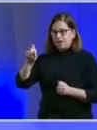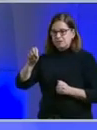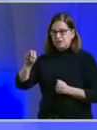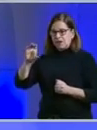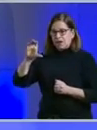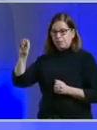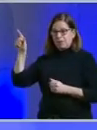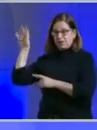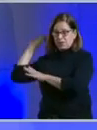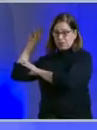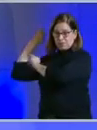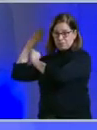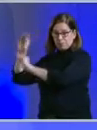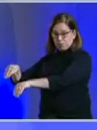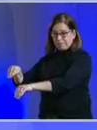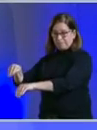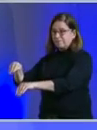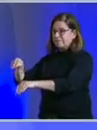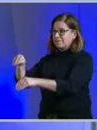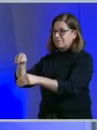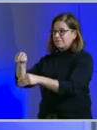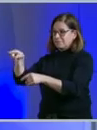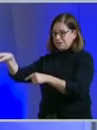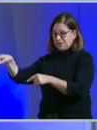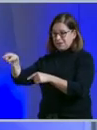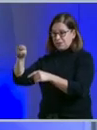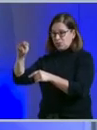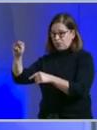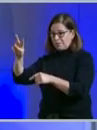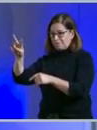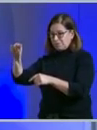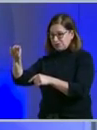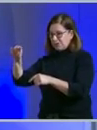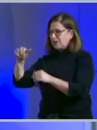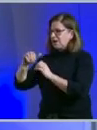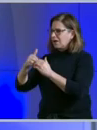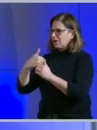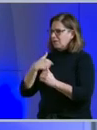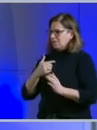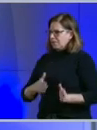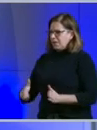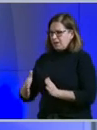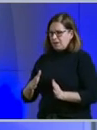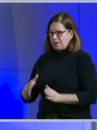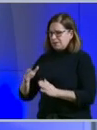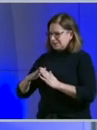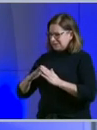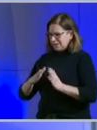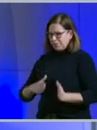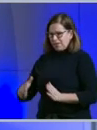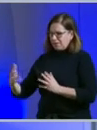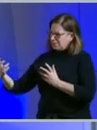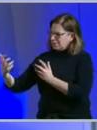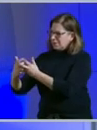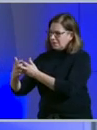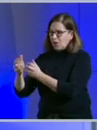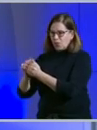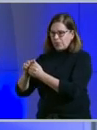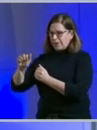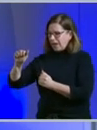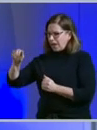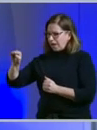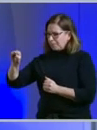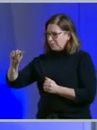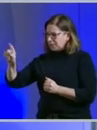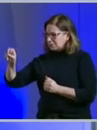really use that to our benefit in all the ways we're talking about? She has a platform, she has a capability. I think she can call that